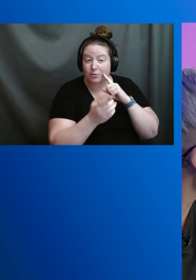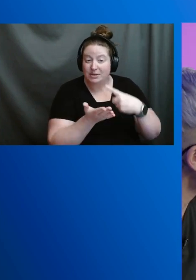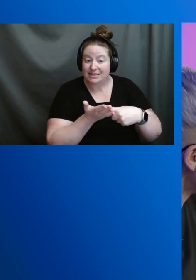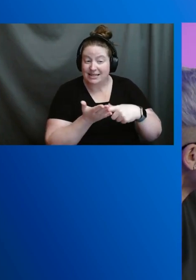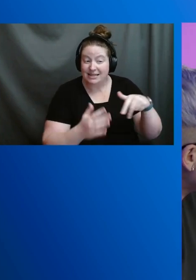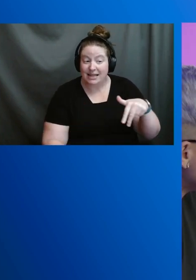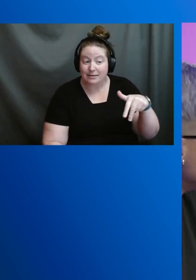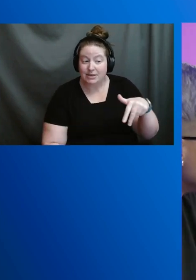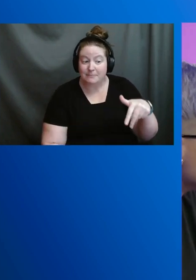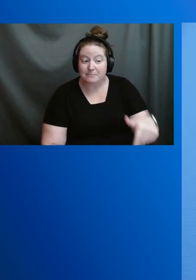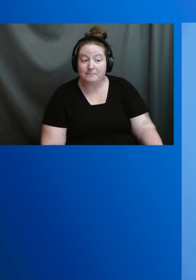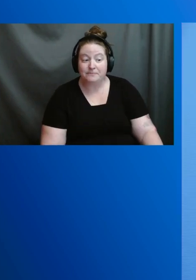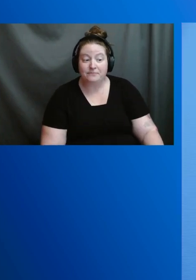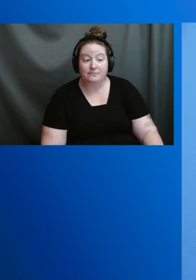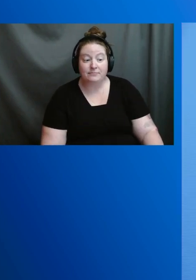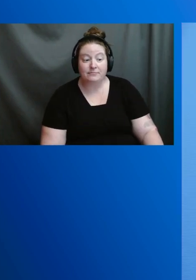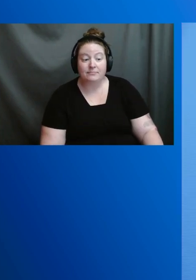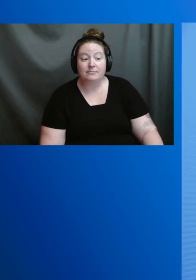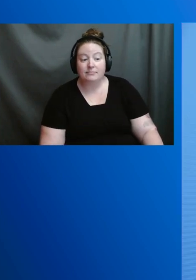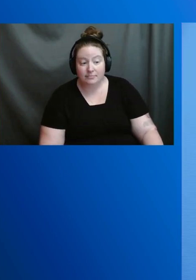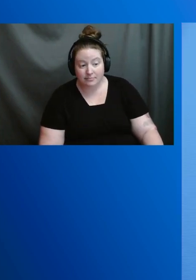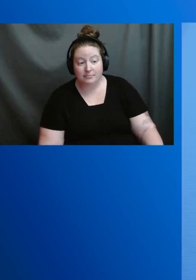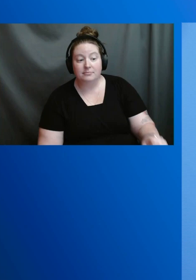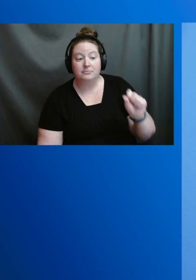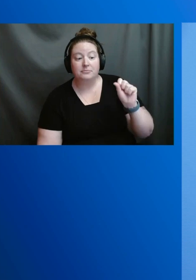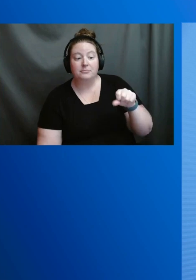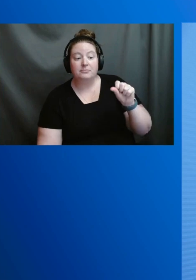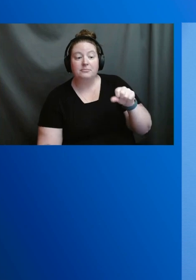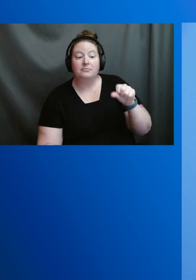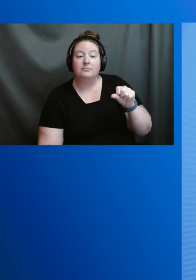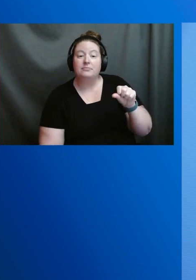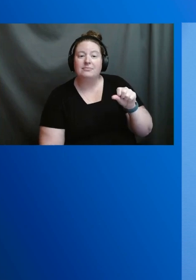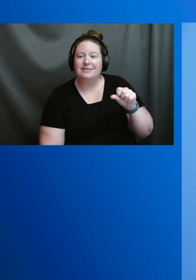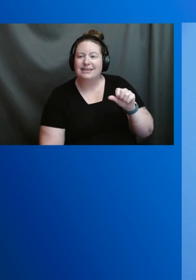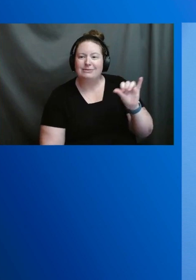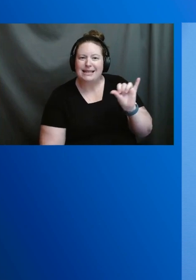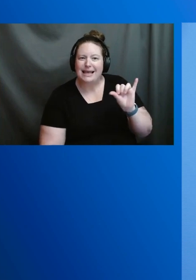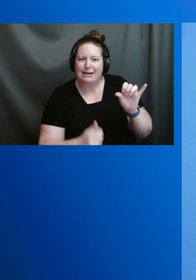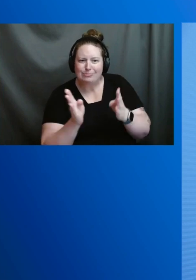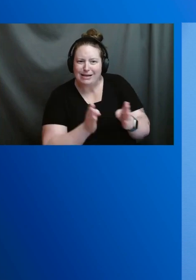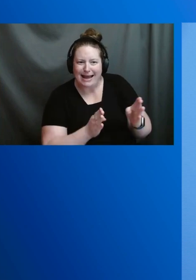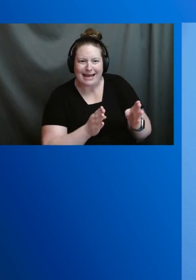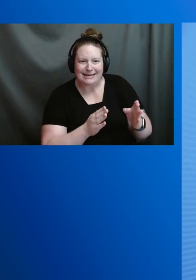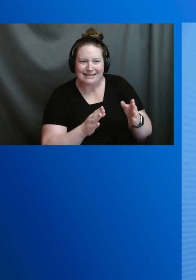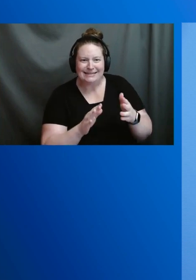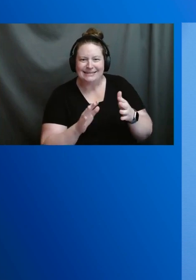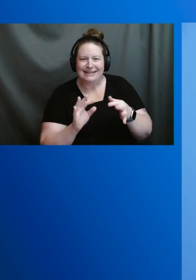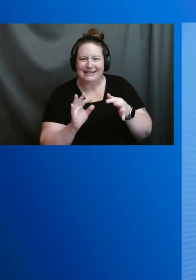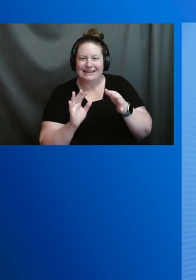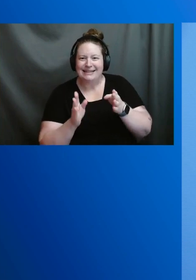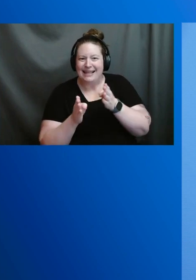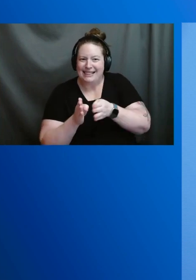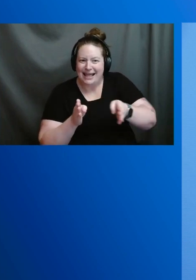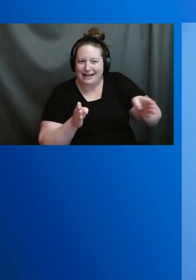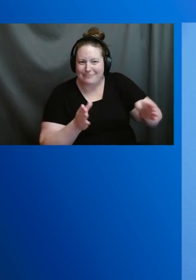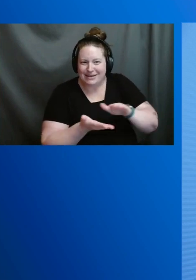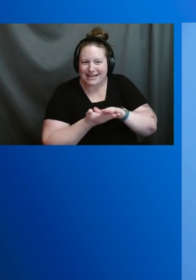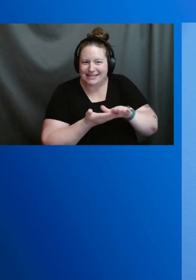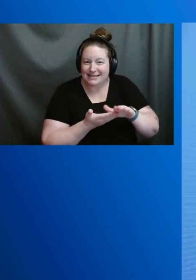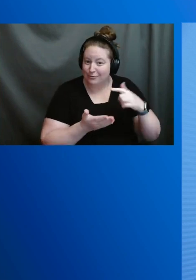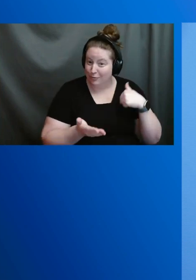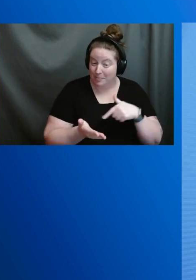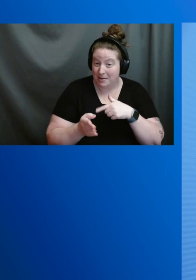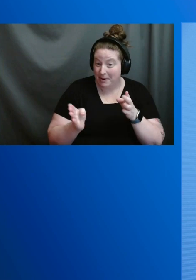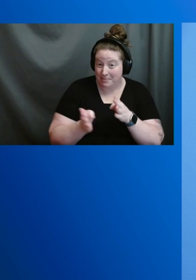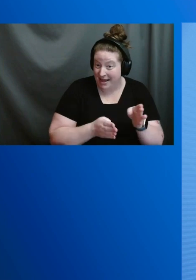follows how to on- build interactive applications. Follows on quite nicely. It's almost like it was planned. Oh my God. Yeah. Yeah, well, we are all about planning here. We've been saying this all day. It has been